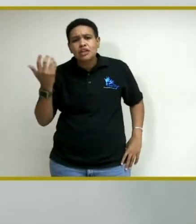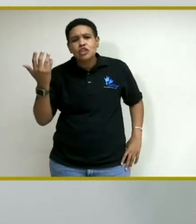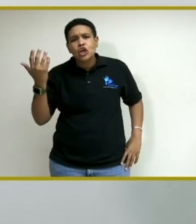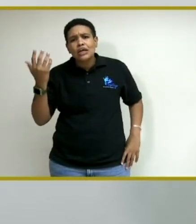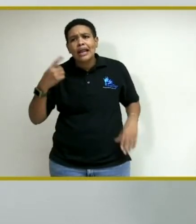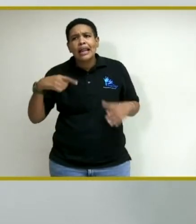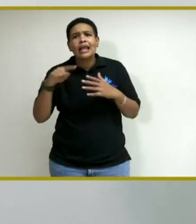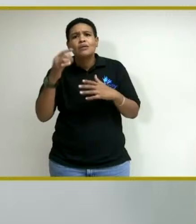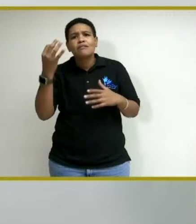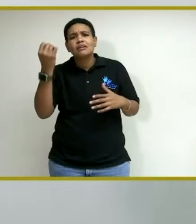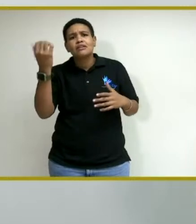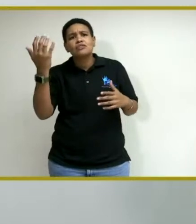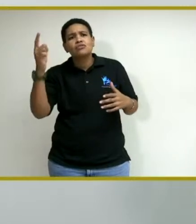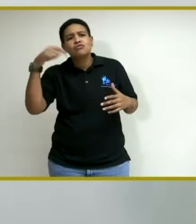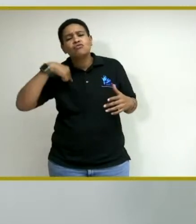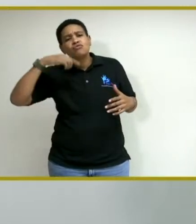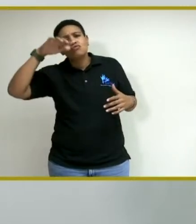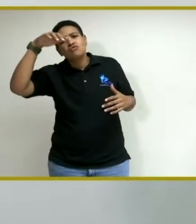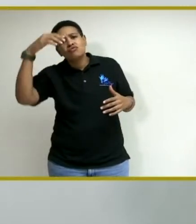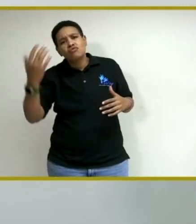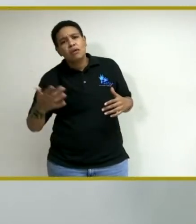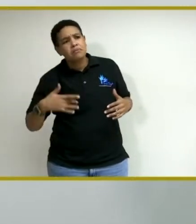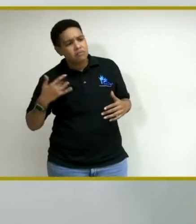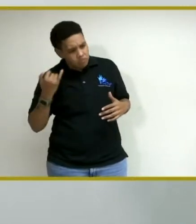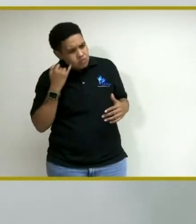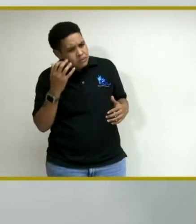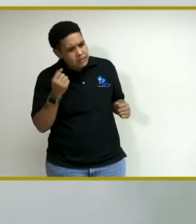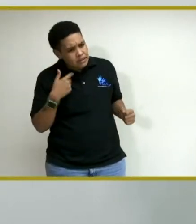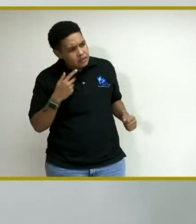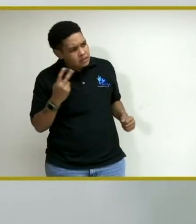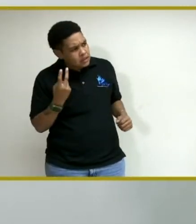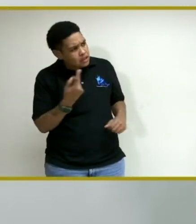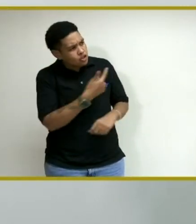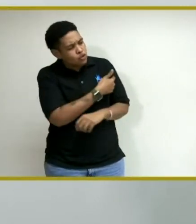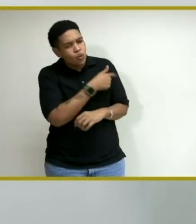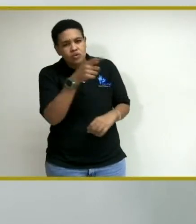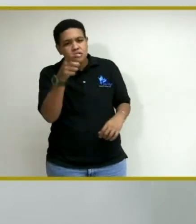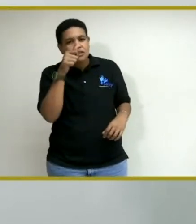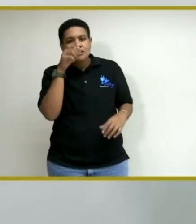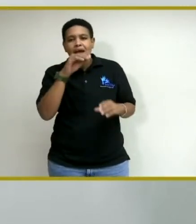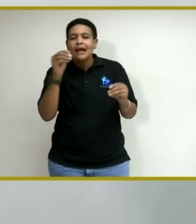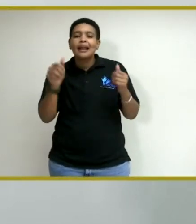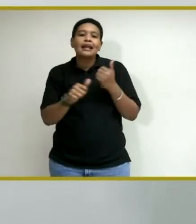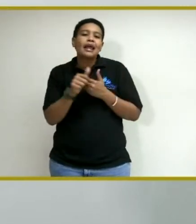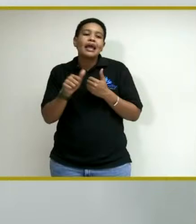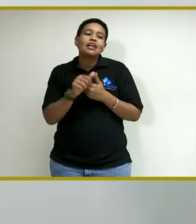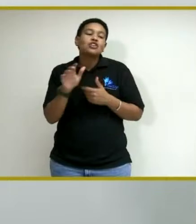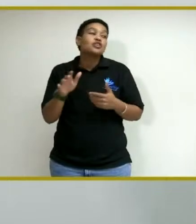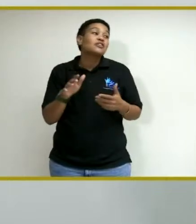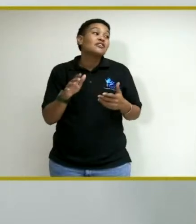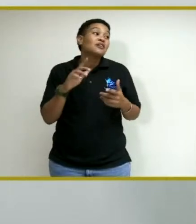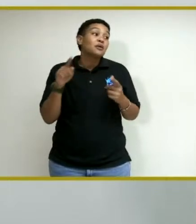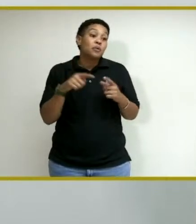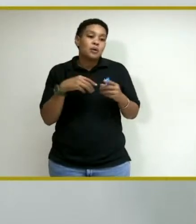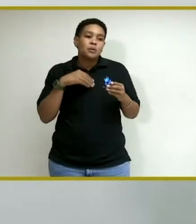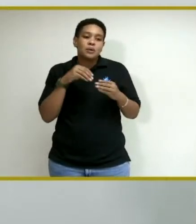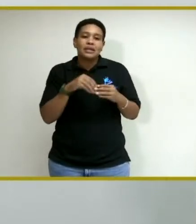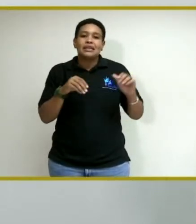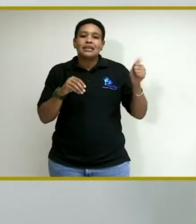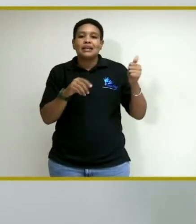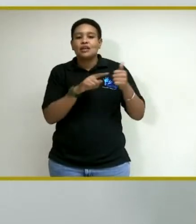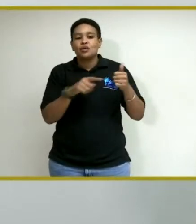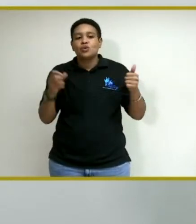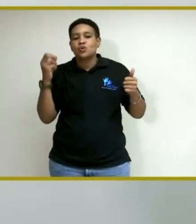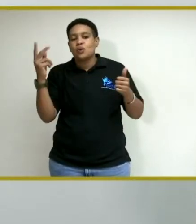week because they feel they should get their second dose. You are not in any danger once we are within that period of